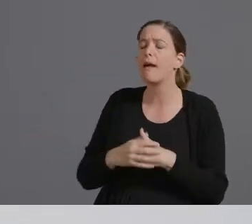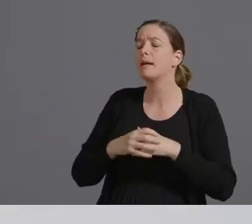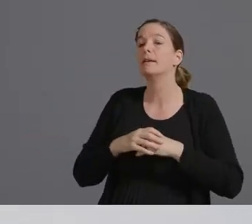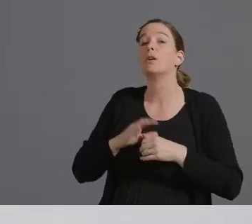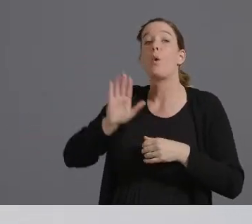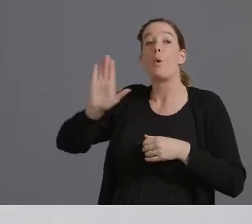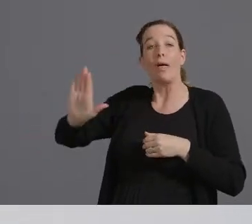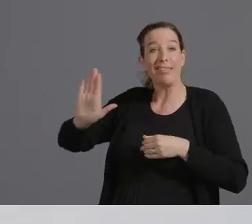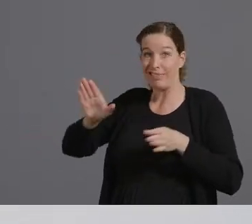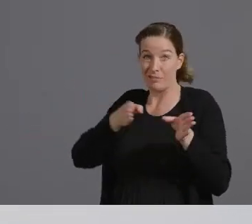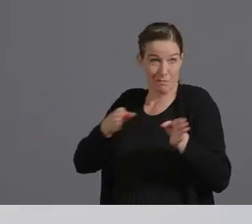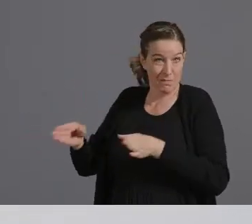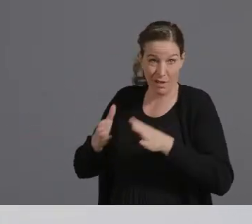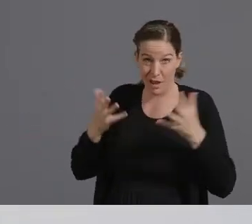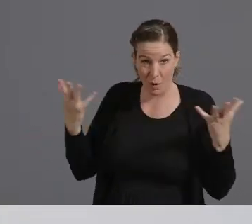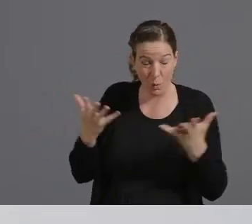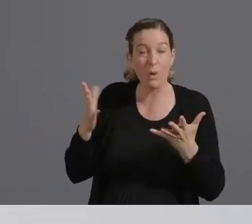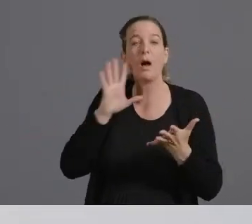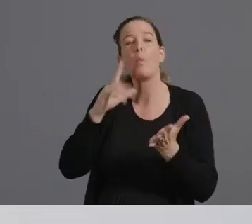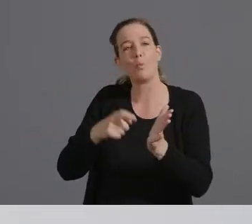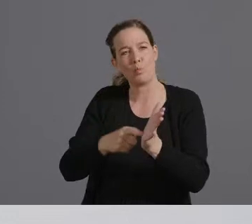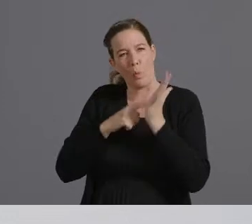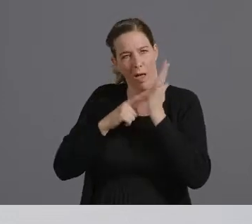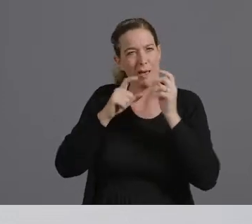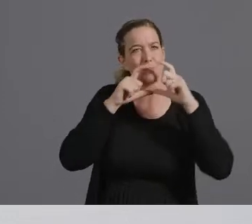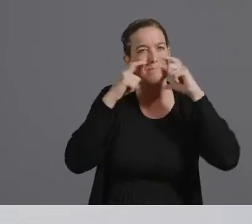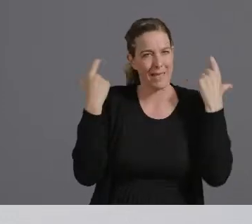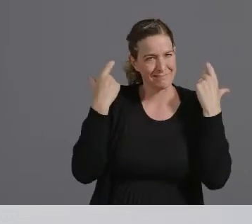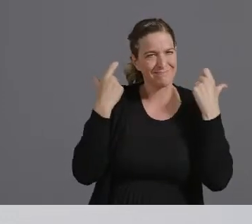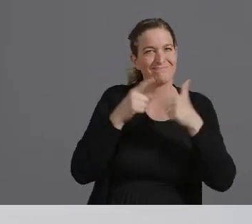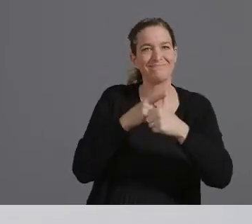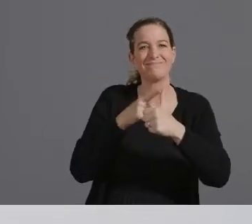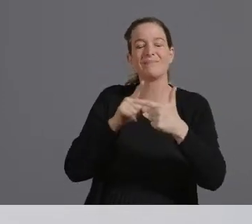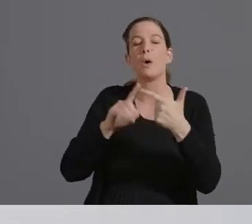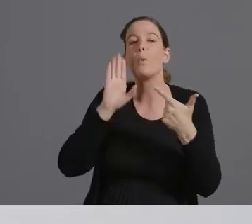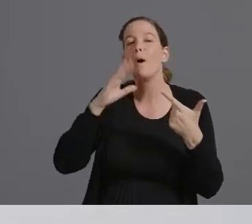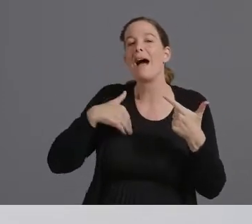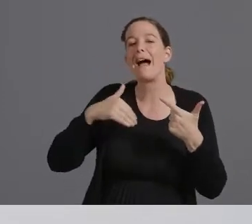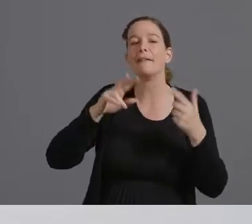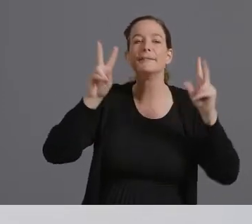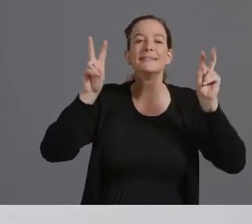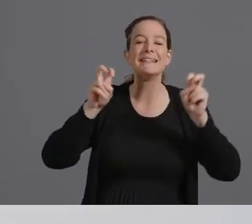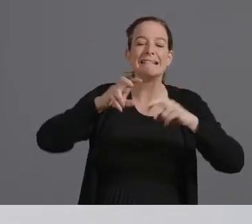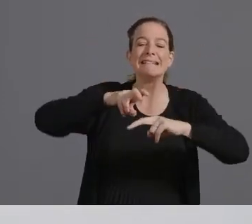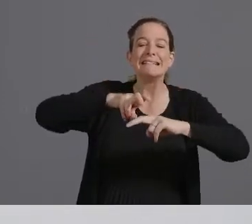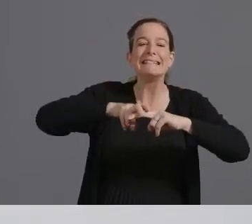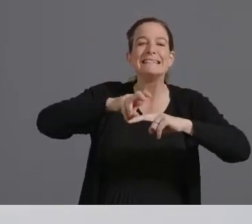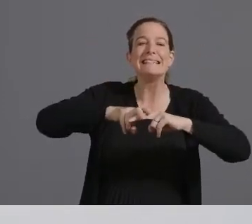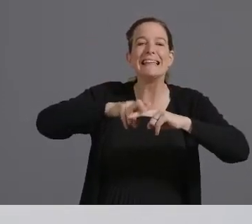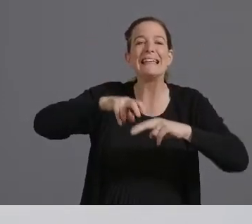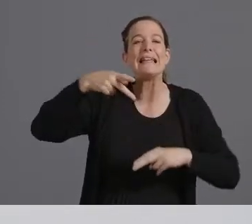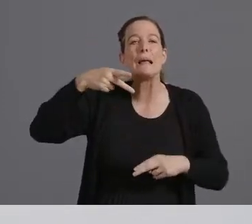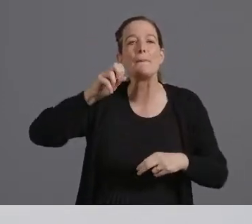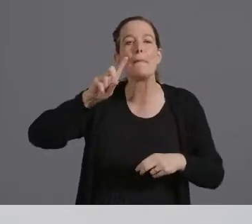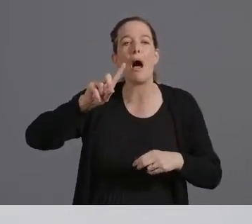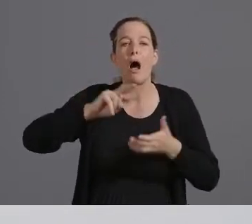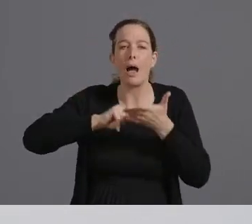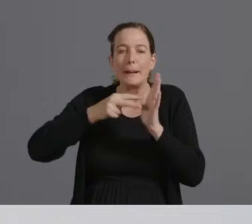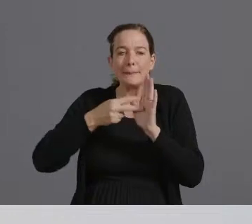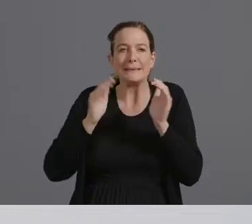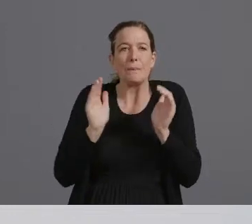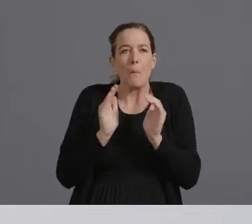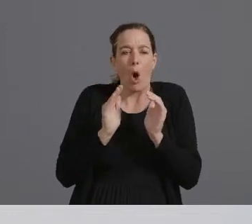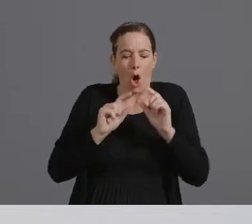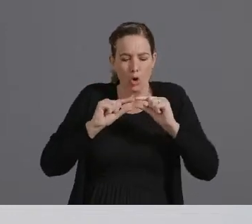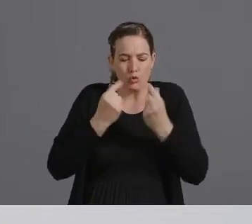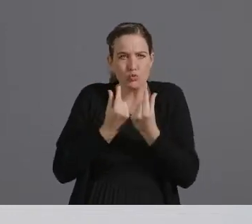going to require and enforce the use of masks. They are going to do seating pods that seat groups, small groups together with a